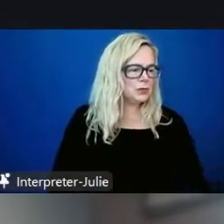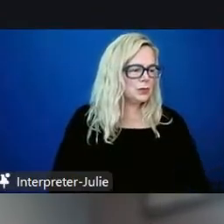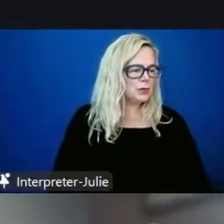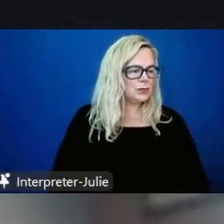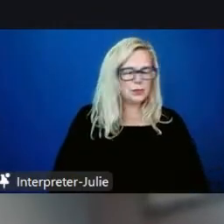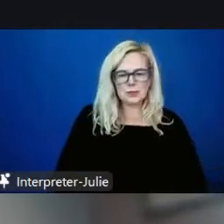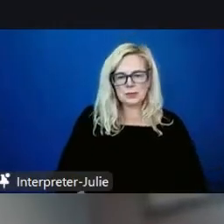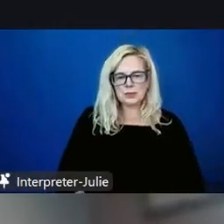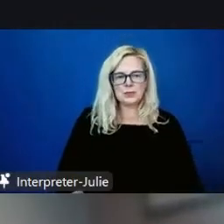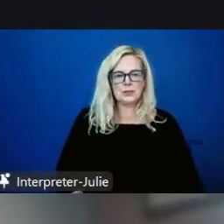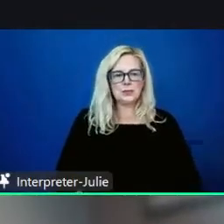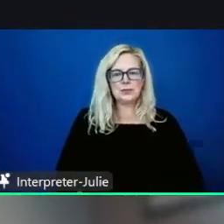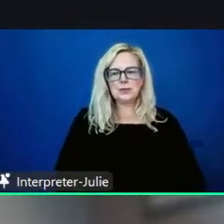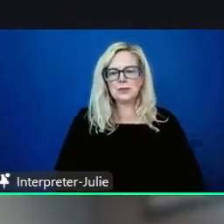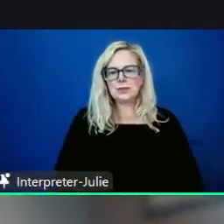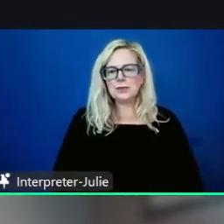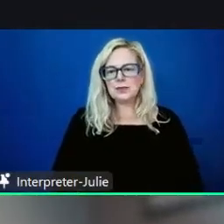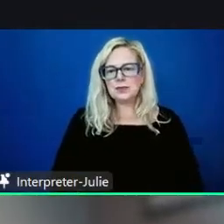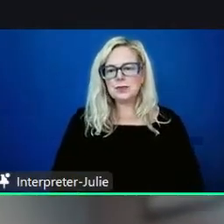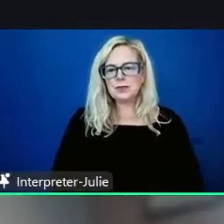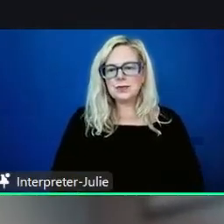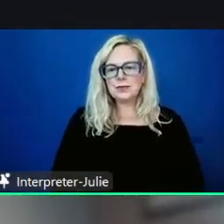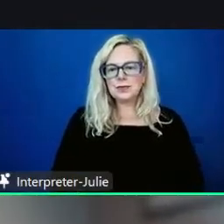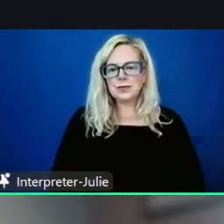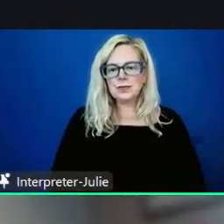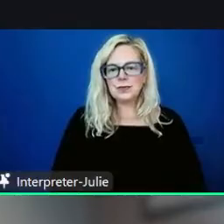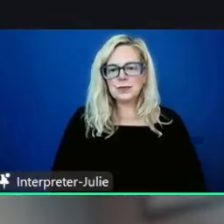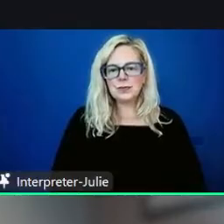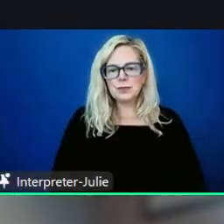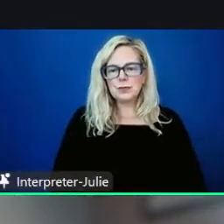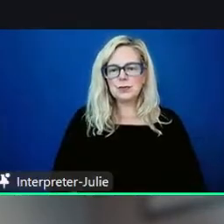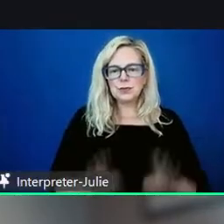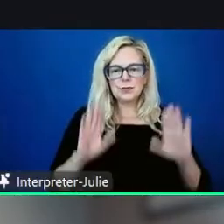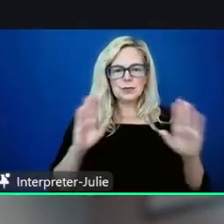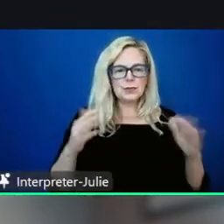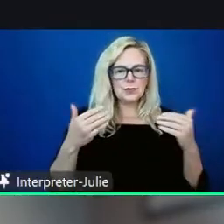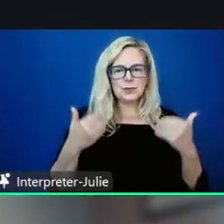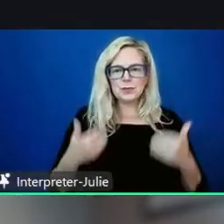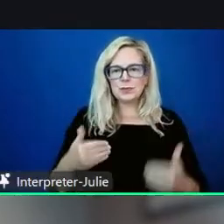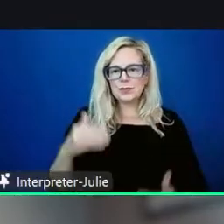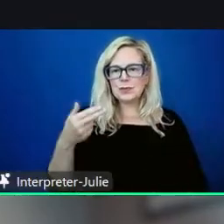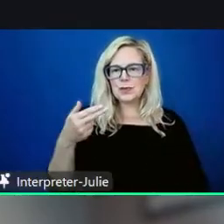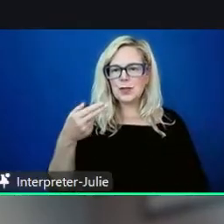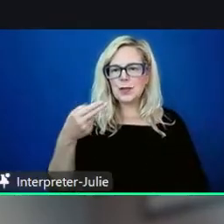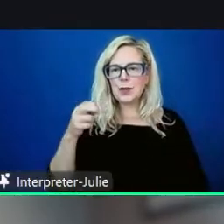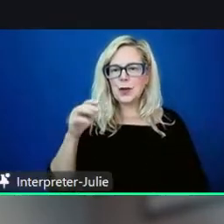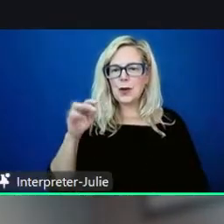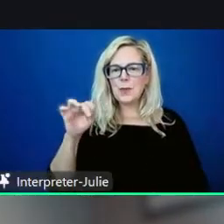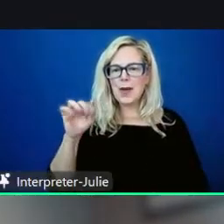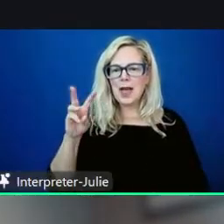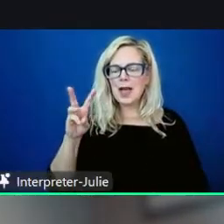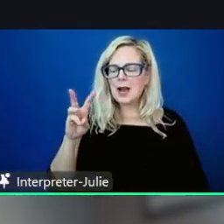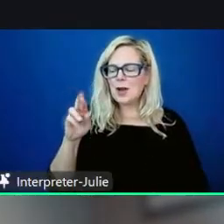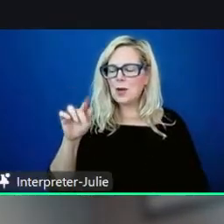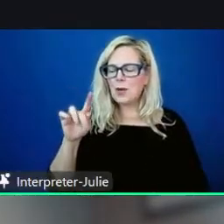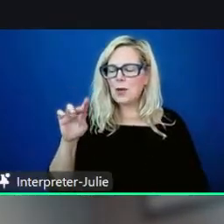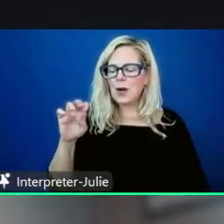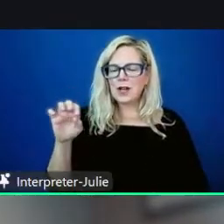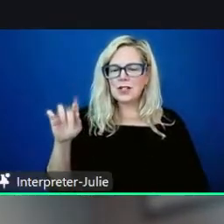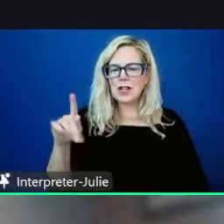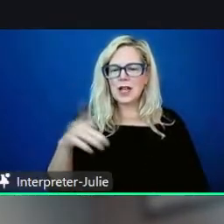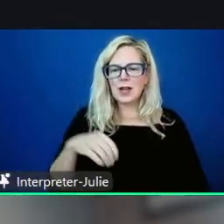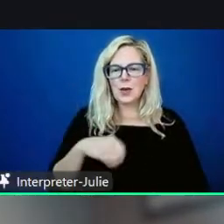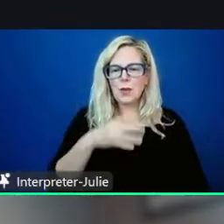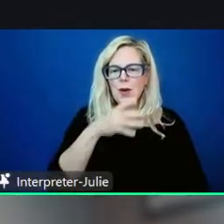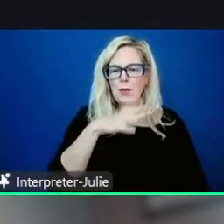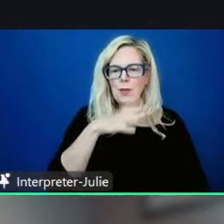Hi everyone, I'm Dr. Hermione Warczak. I'm a white woman with shoulder length brown hair, wearing